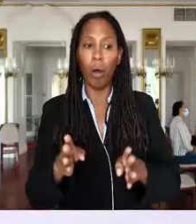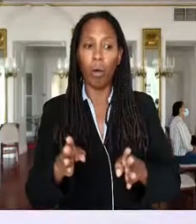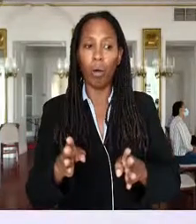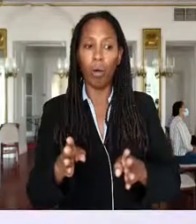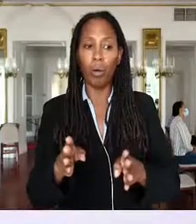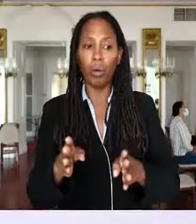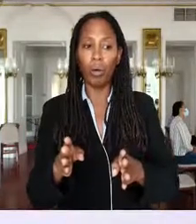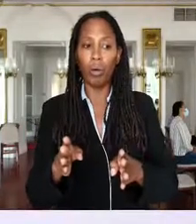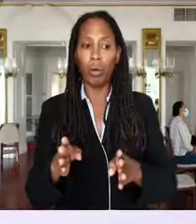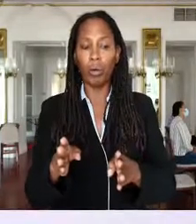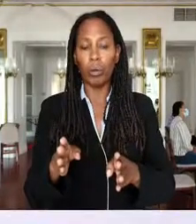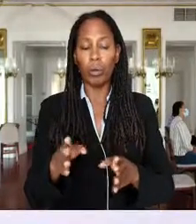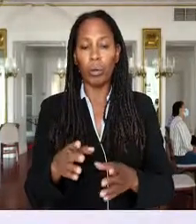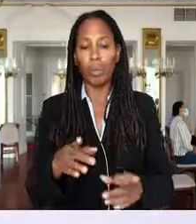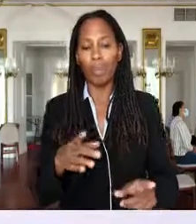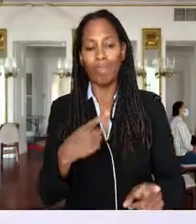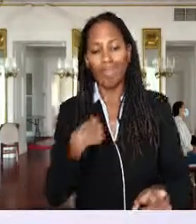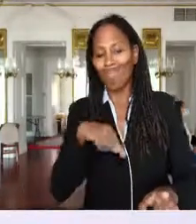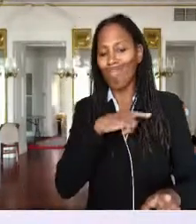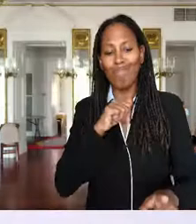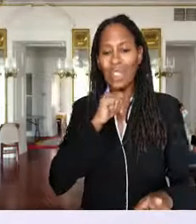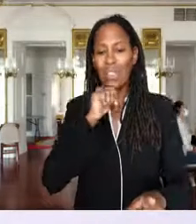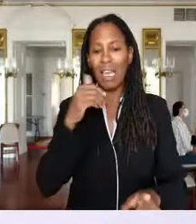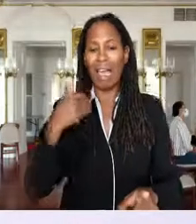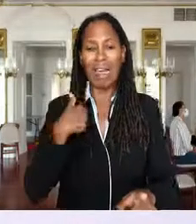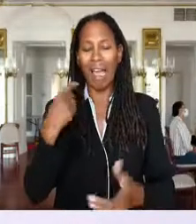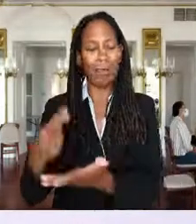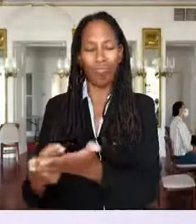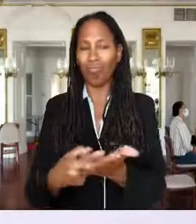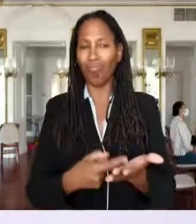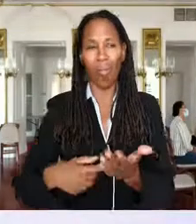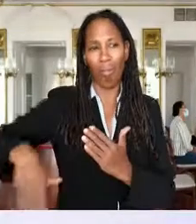mandatory requirement? We haven't had any of those discussions.